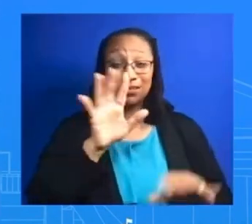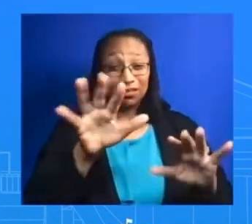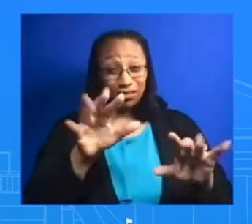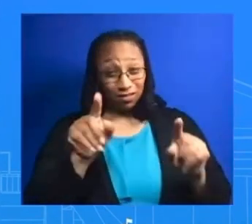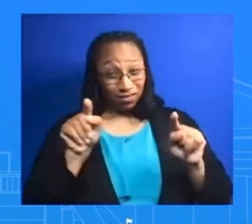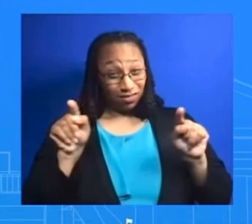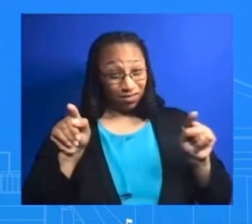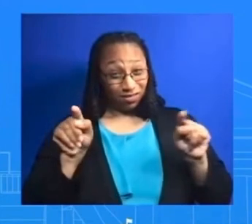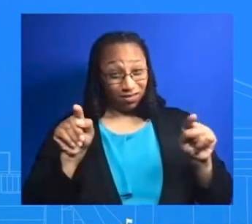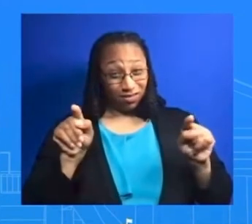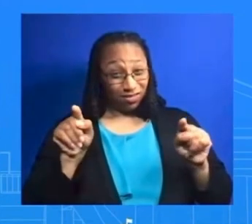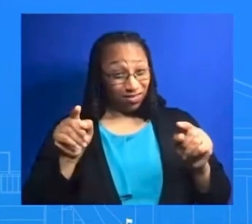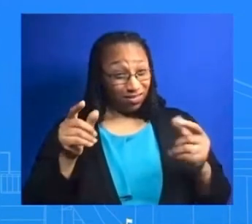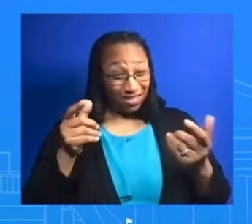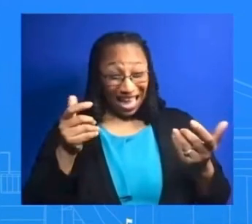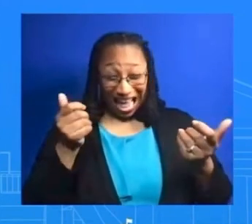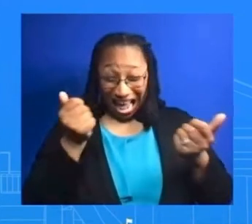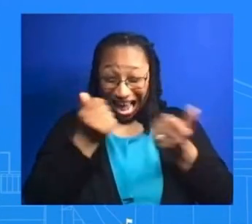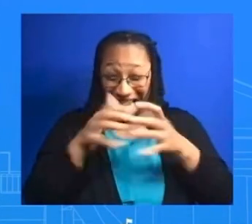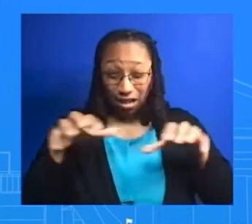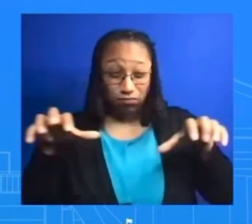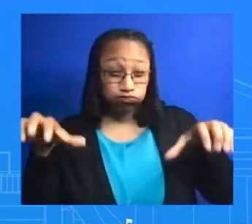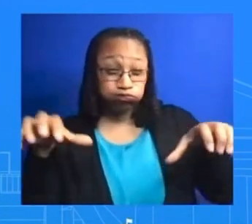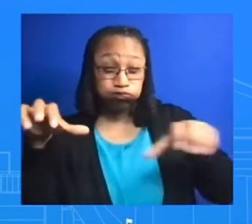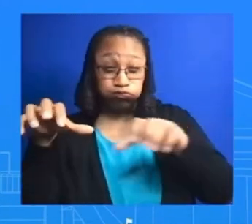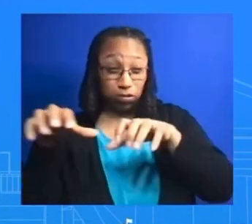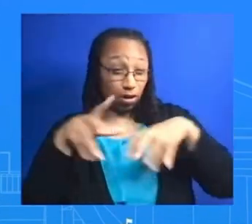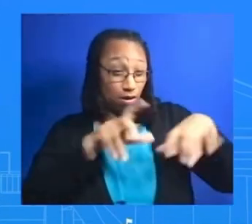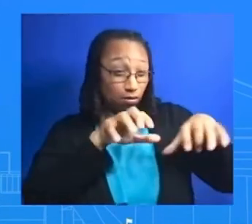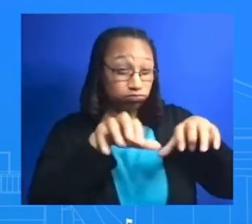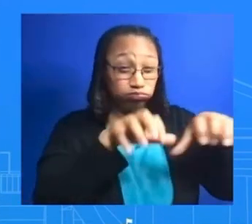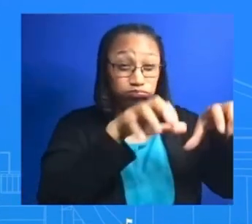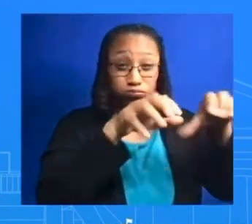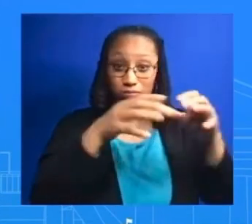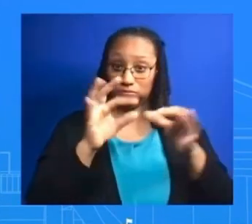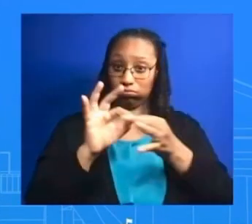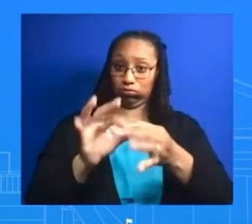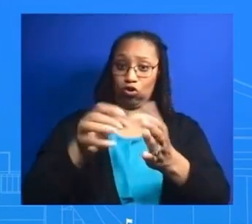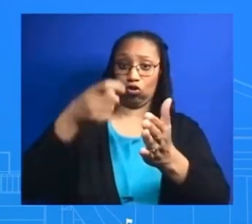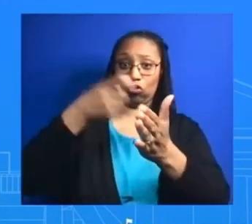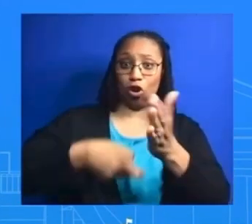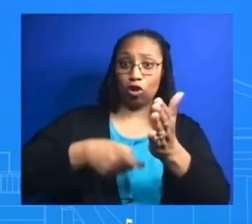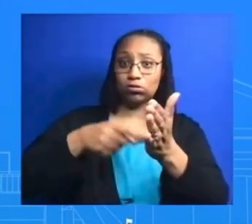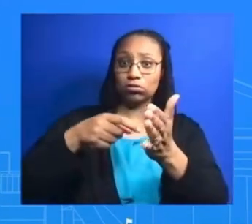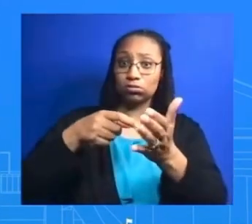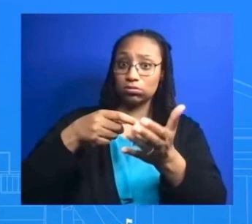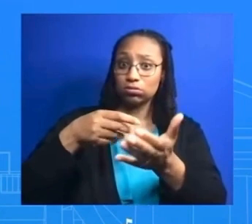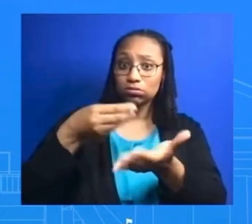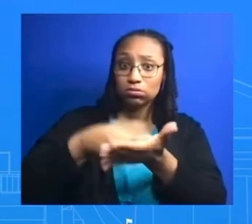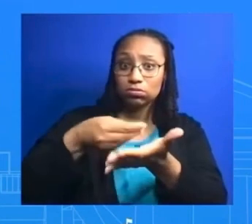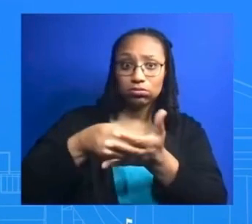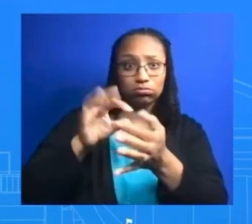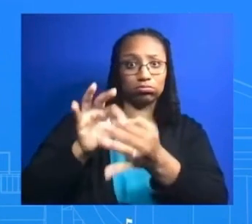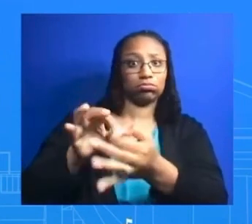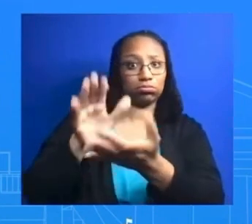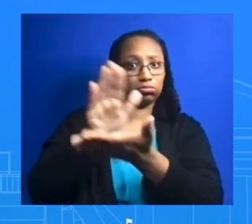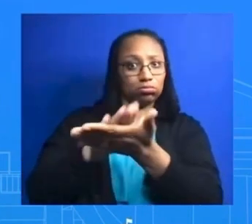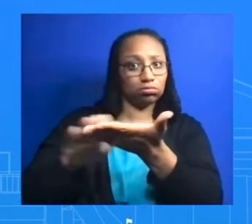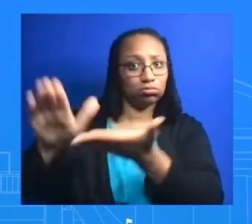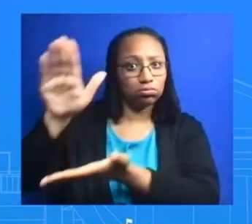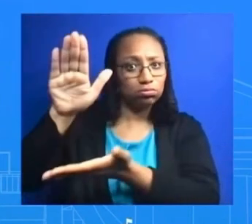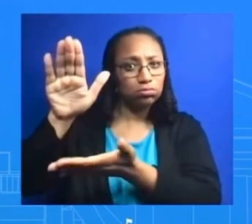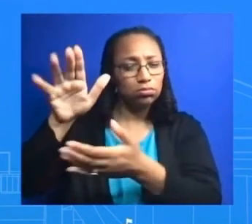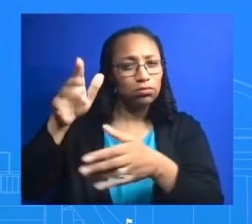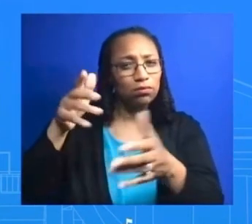higher education. Nobody is really doing anything. I mean, this relief doesn't do anything for future students. So is either